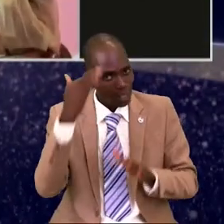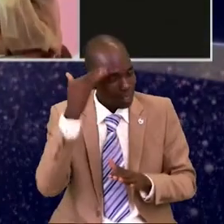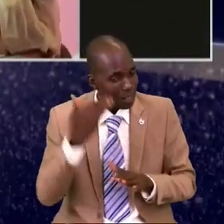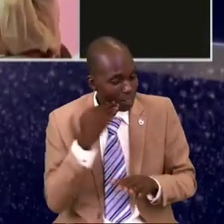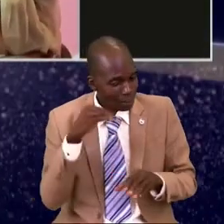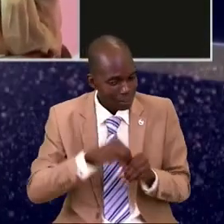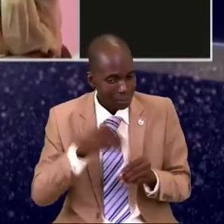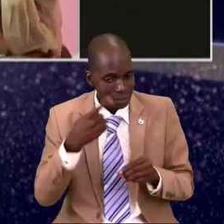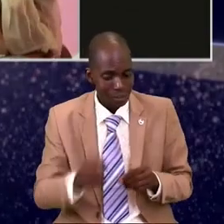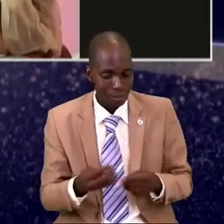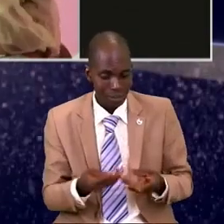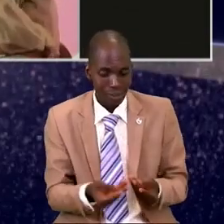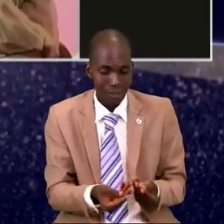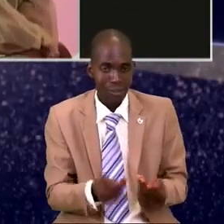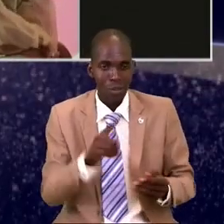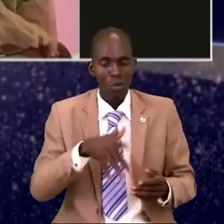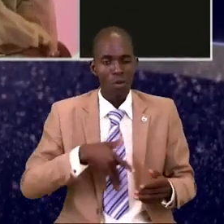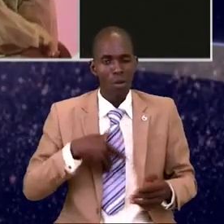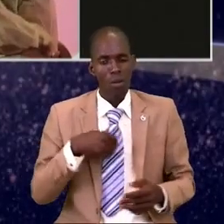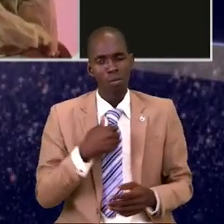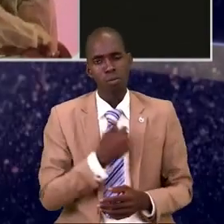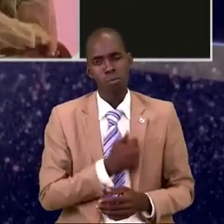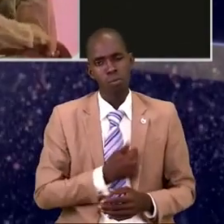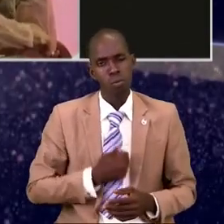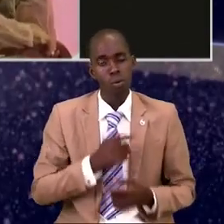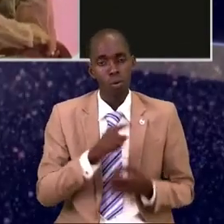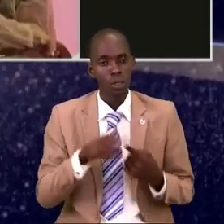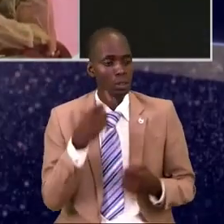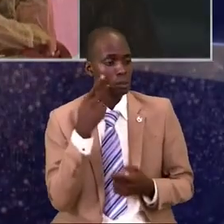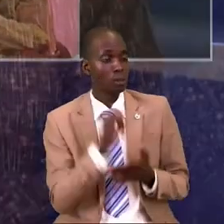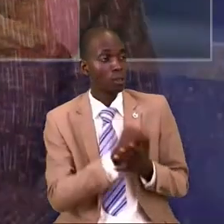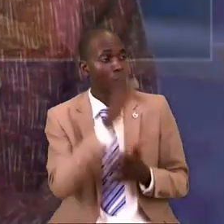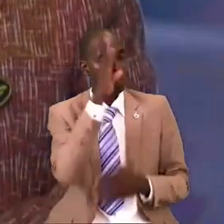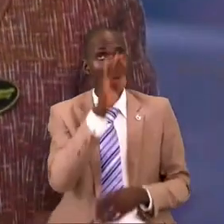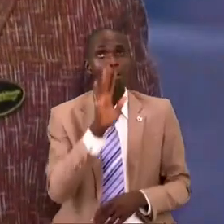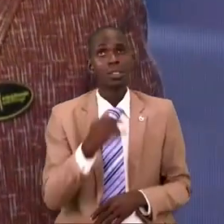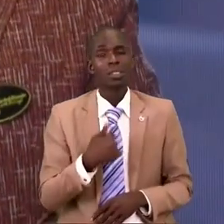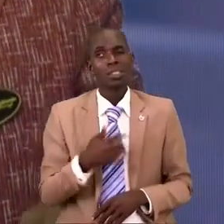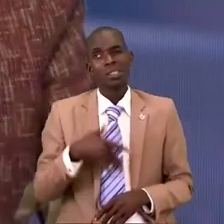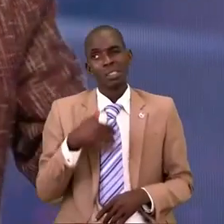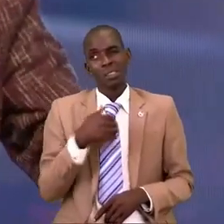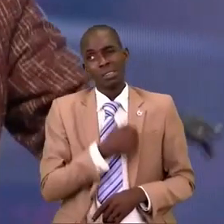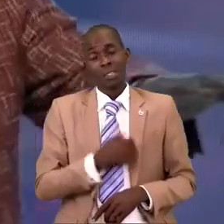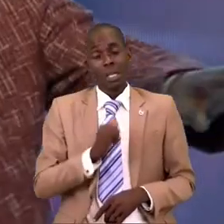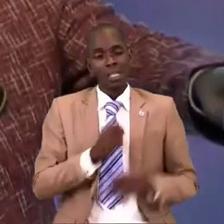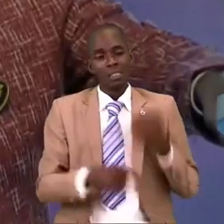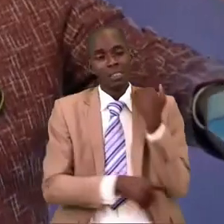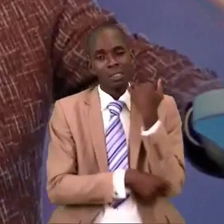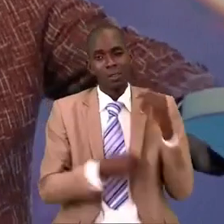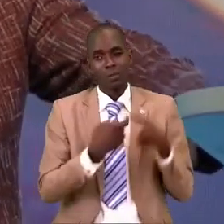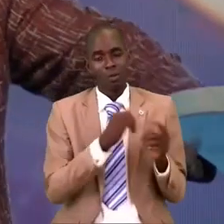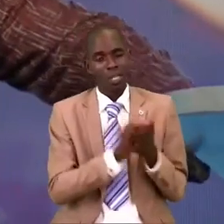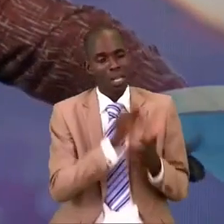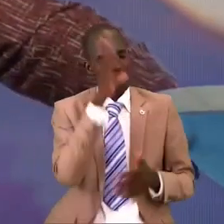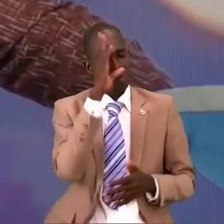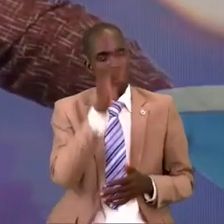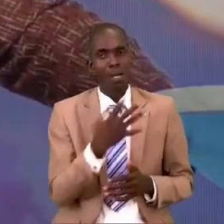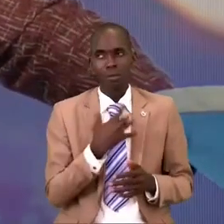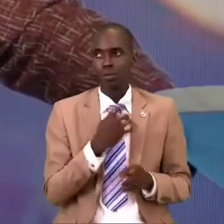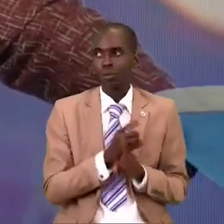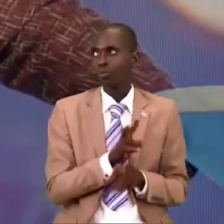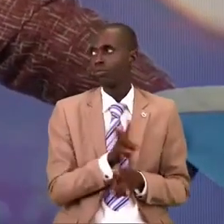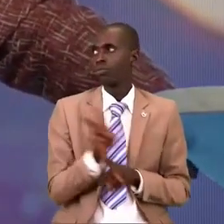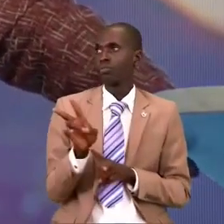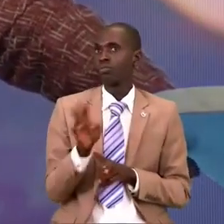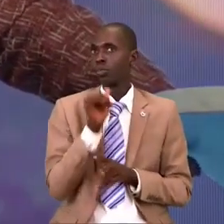away. You know why you have that guilt, that condemnation, even though you say you are saved? It is because you have not confessed